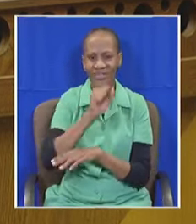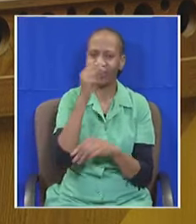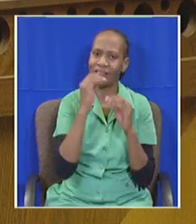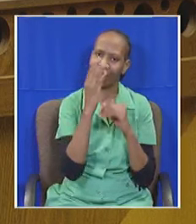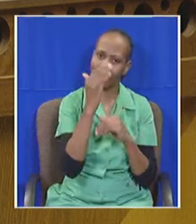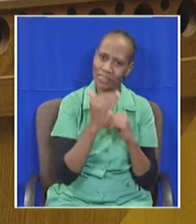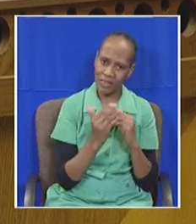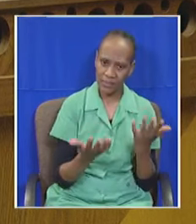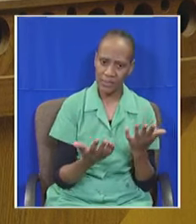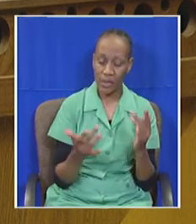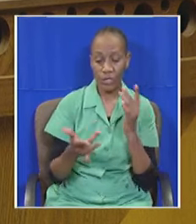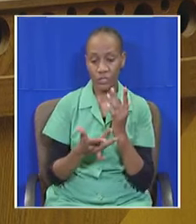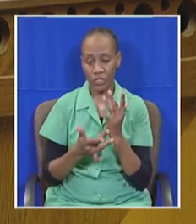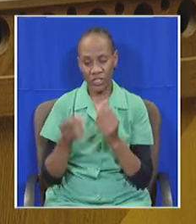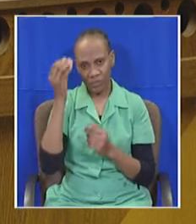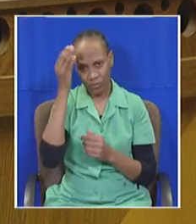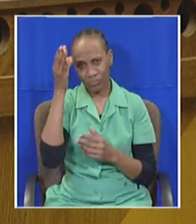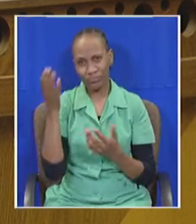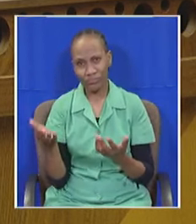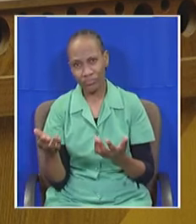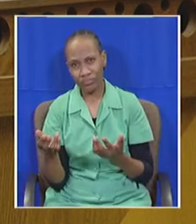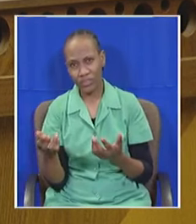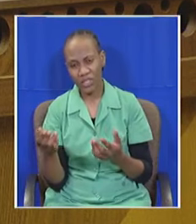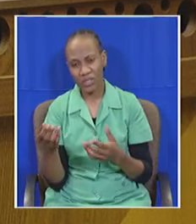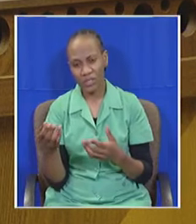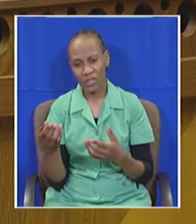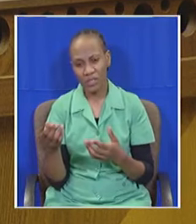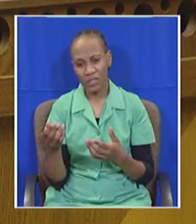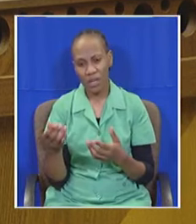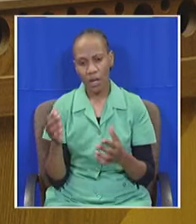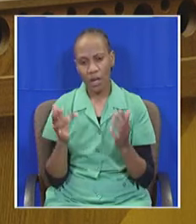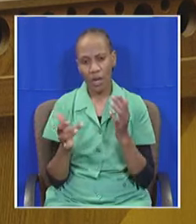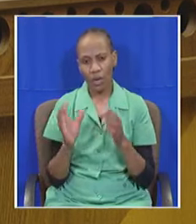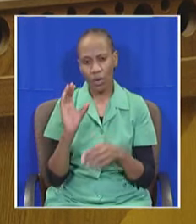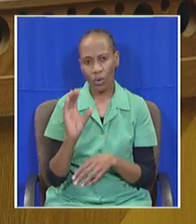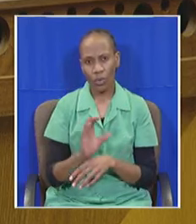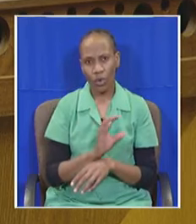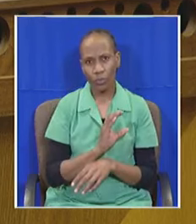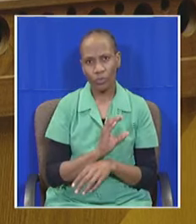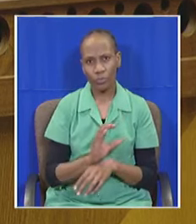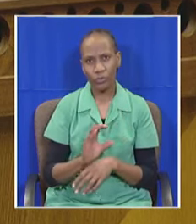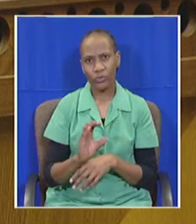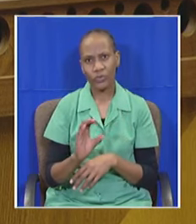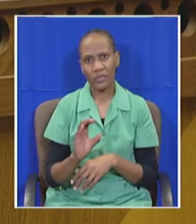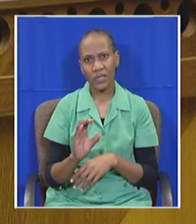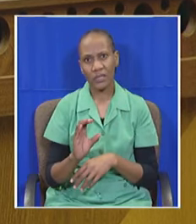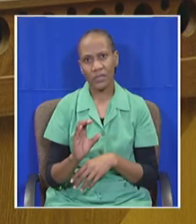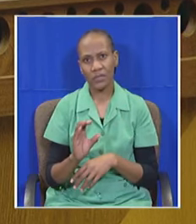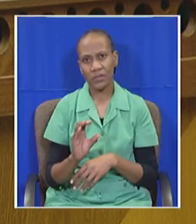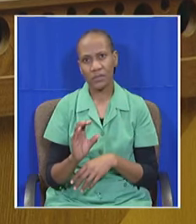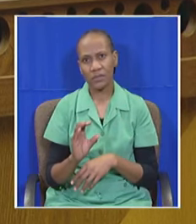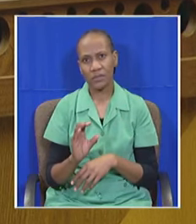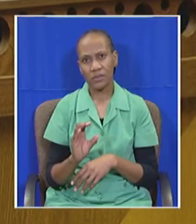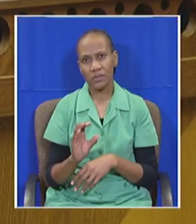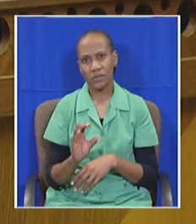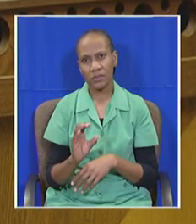and technical knowledge and inherent value to humankind. Computers became exponentially better in understanding the